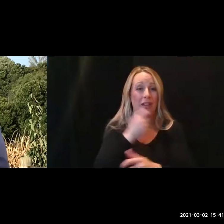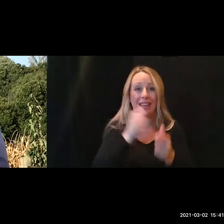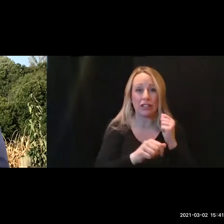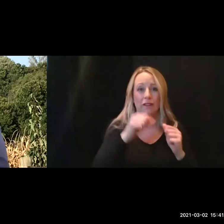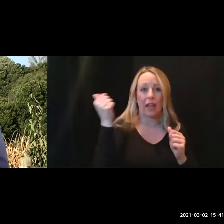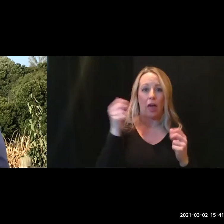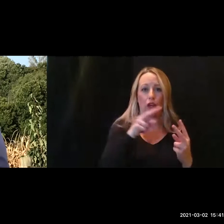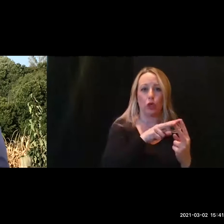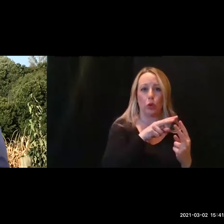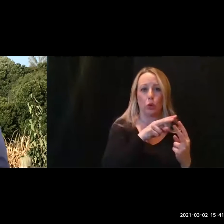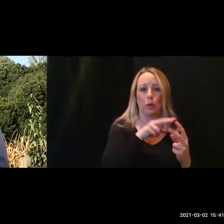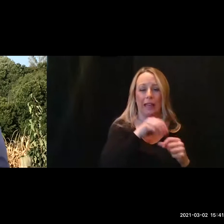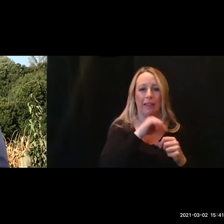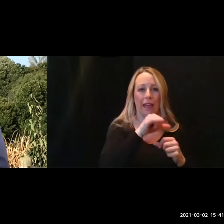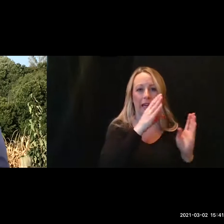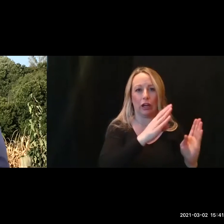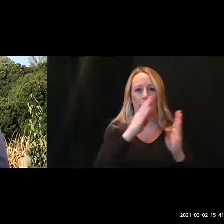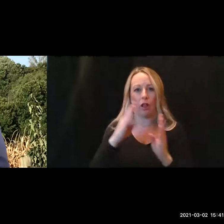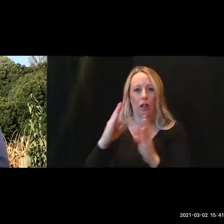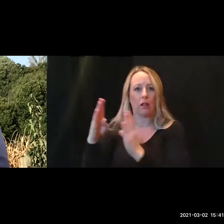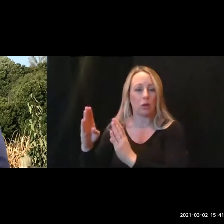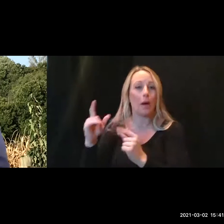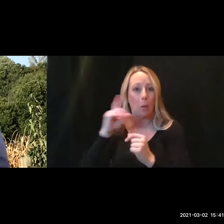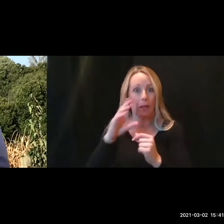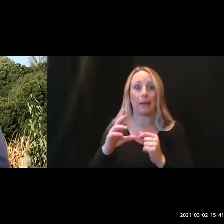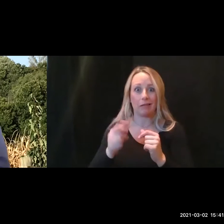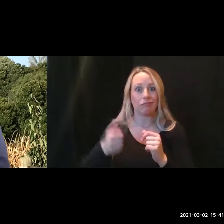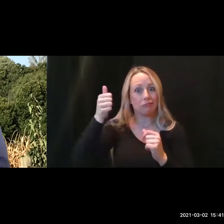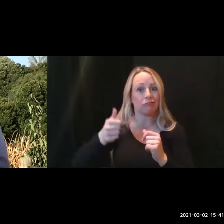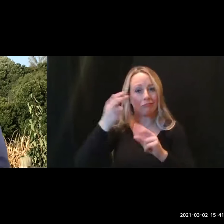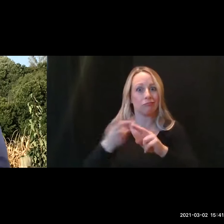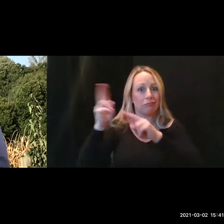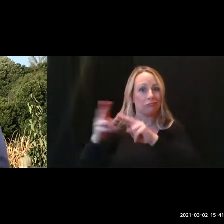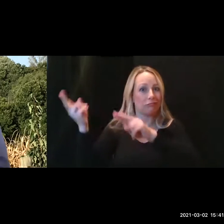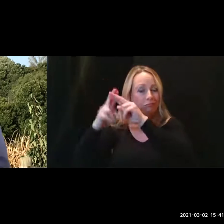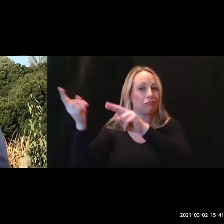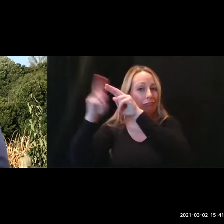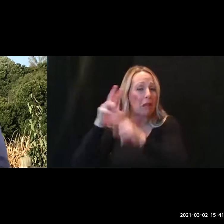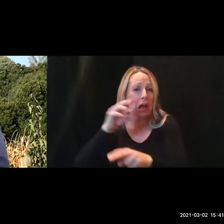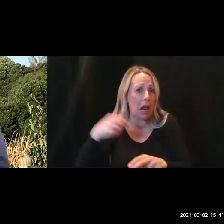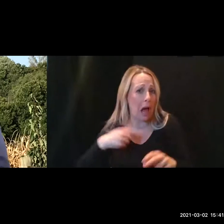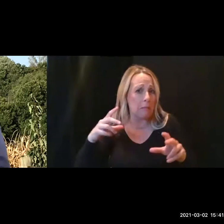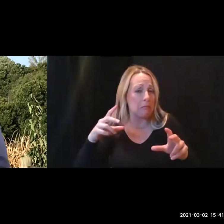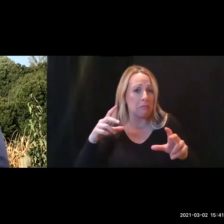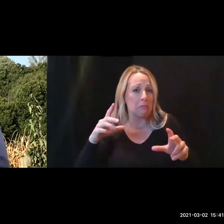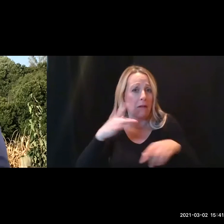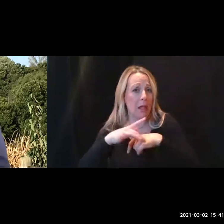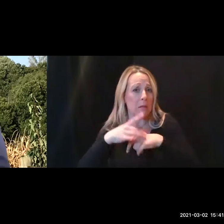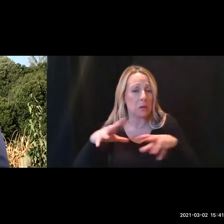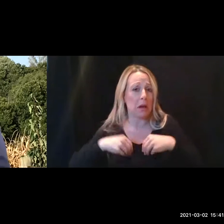other two in that interval. So there's going to be a ramp up time. I can take any questions that have